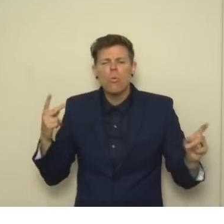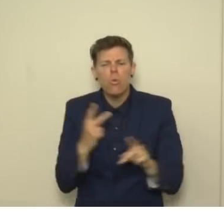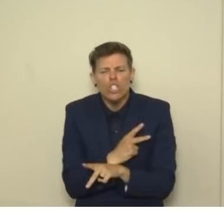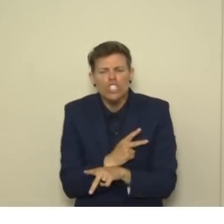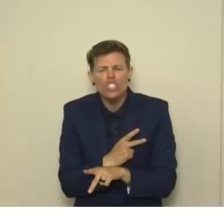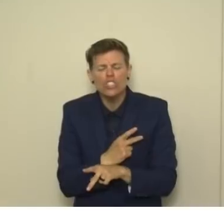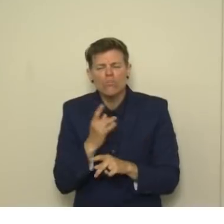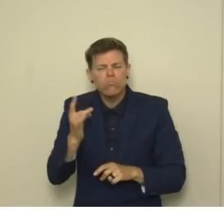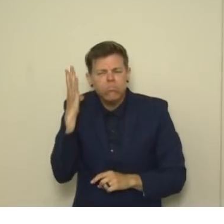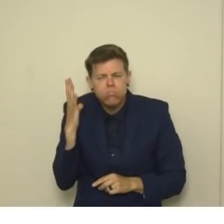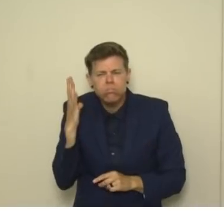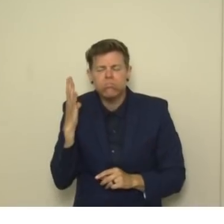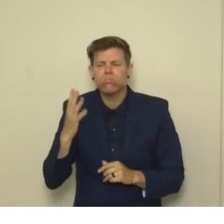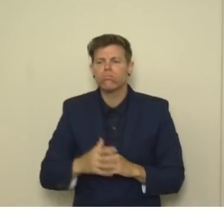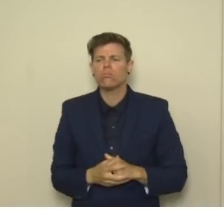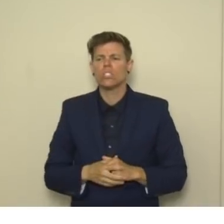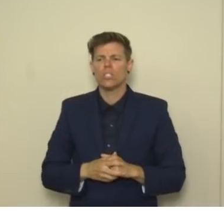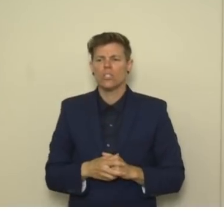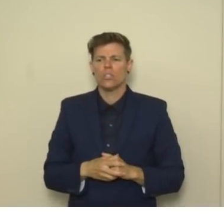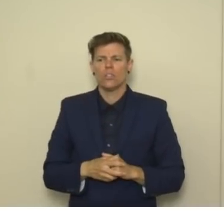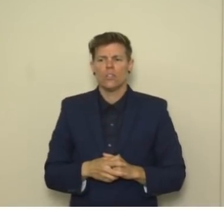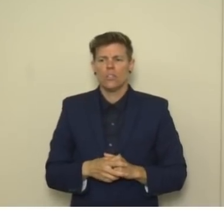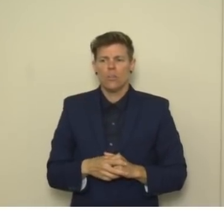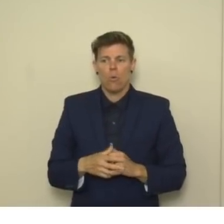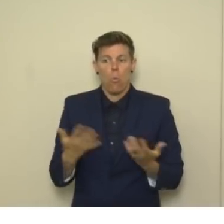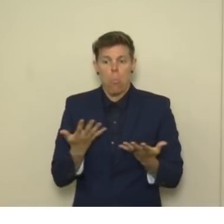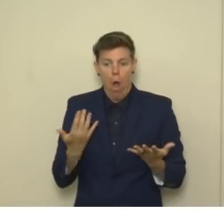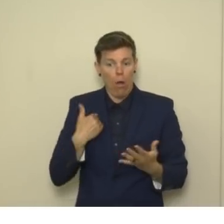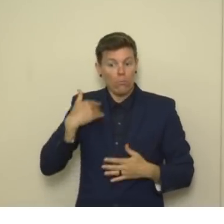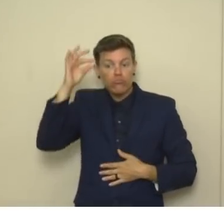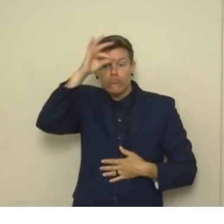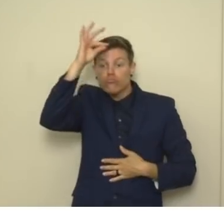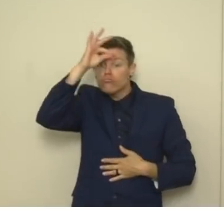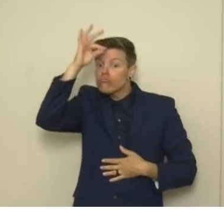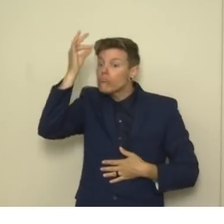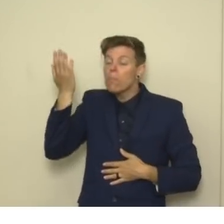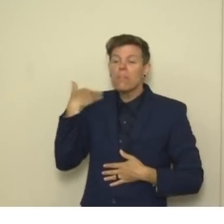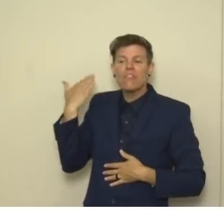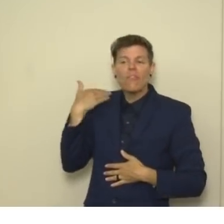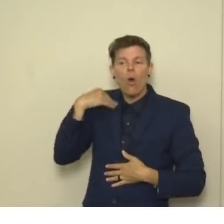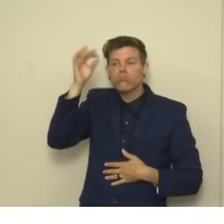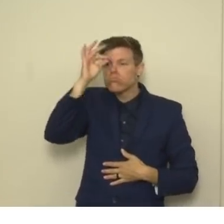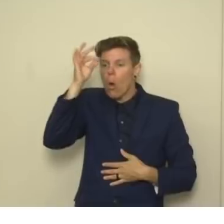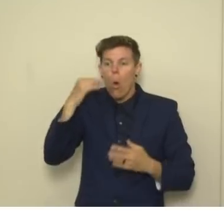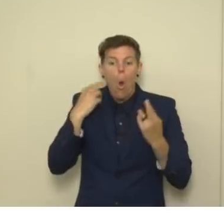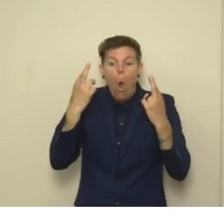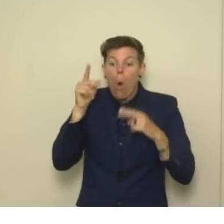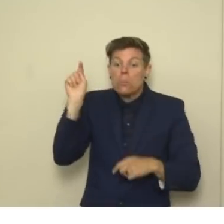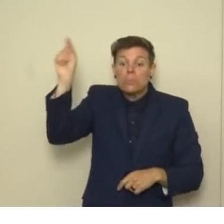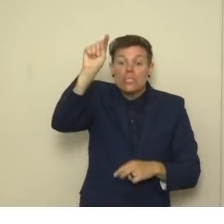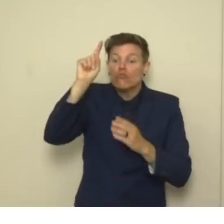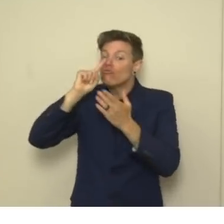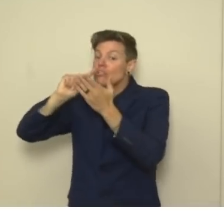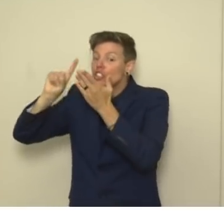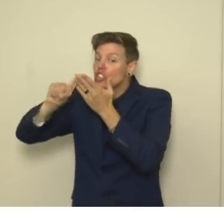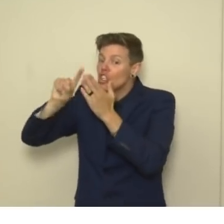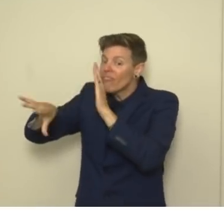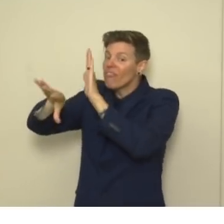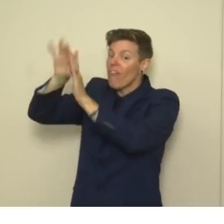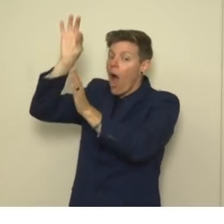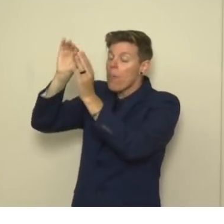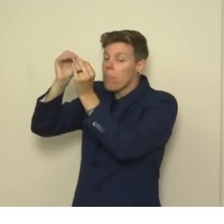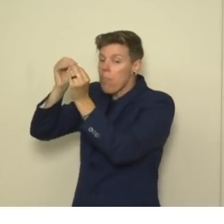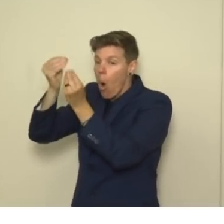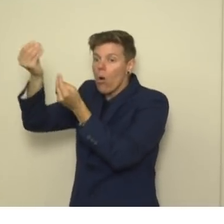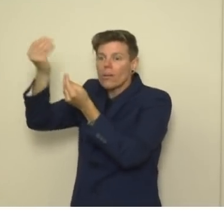10 to 19-year-olds that we didn't before. We've been saying we're hoping we'll get research from other countries, and South Korea recently published some